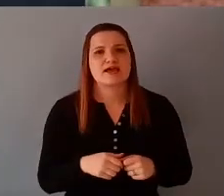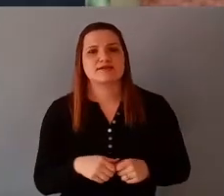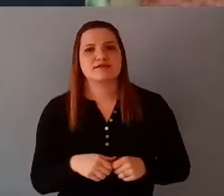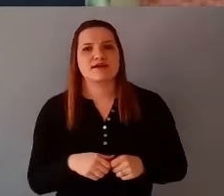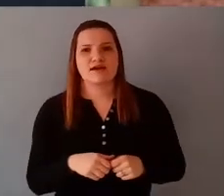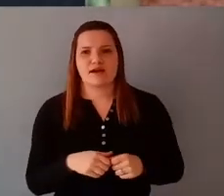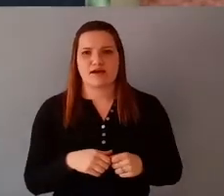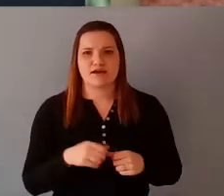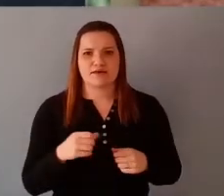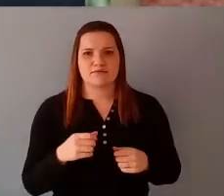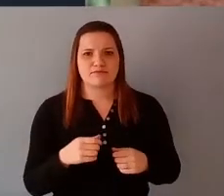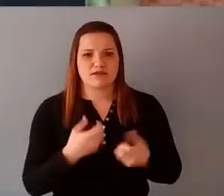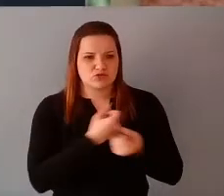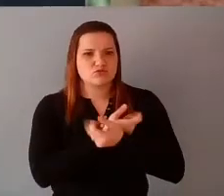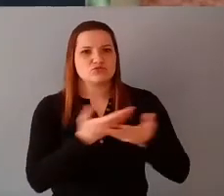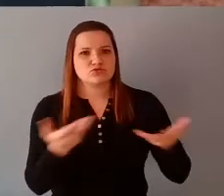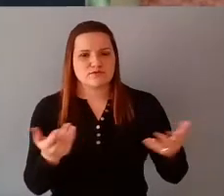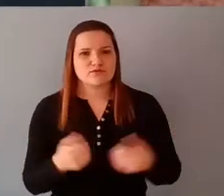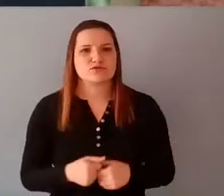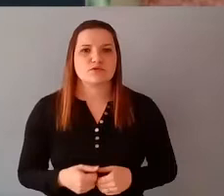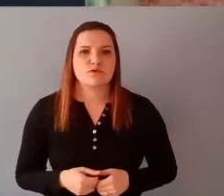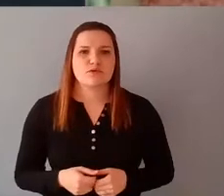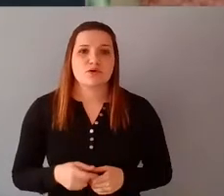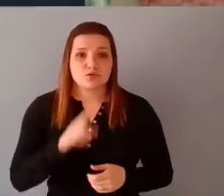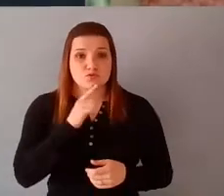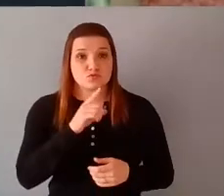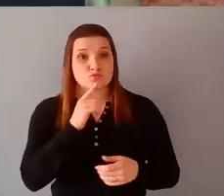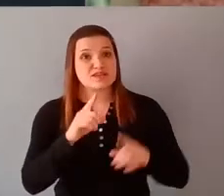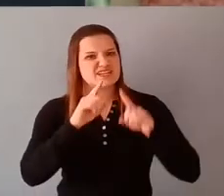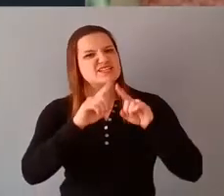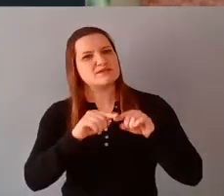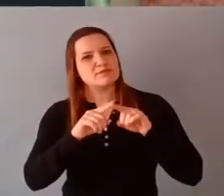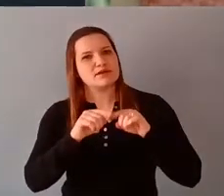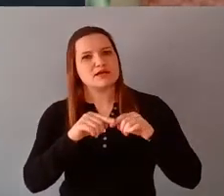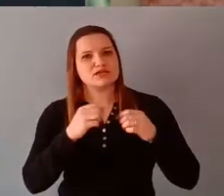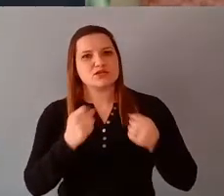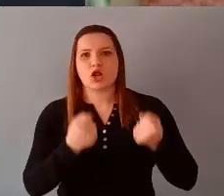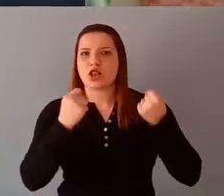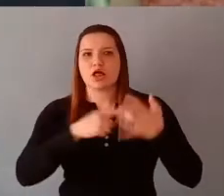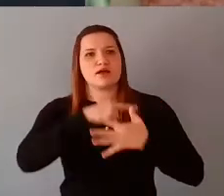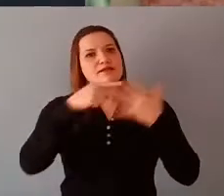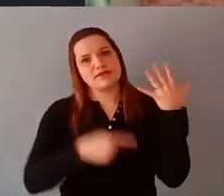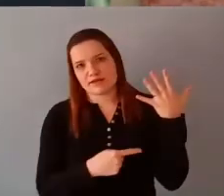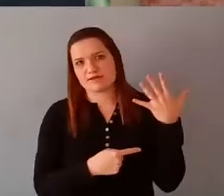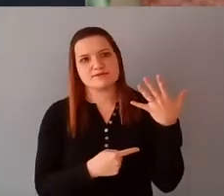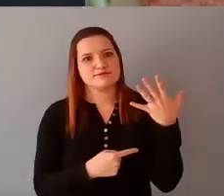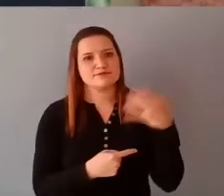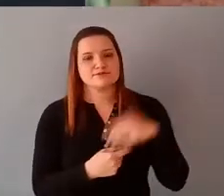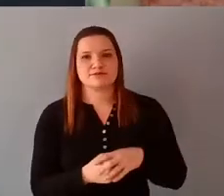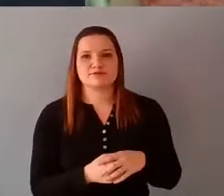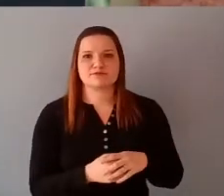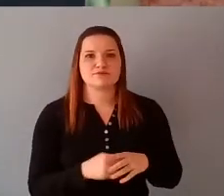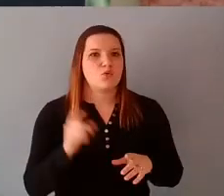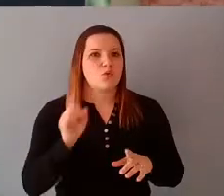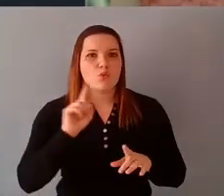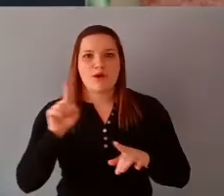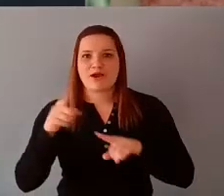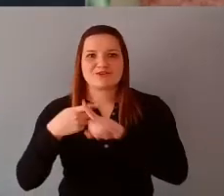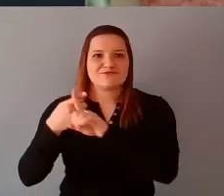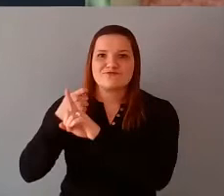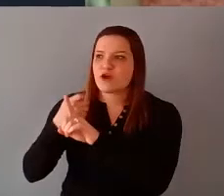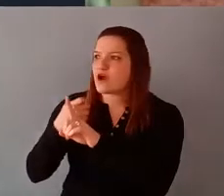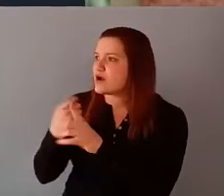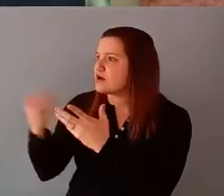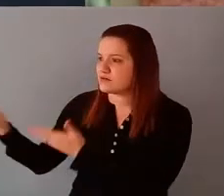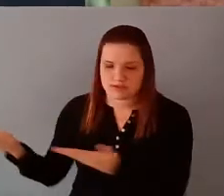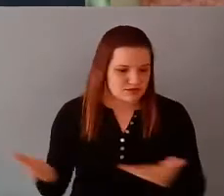for administration. So it's really going to depend on a lot of factors, where it gets deployed throughout the county and